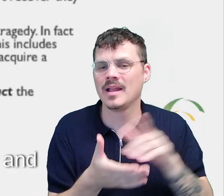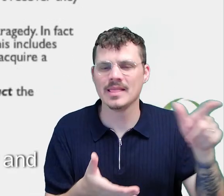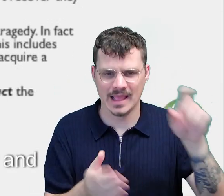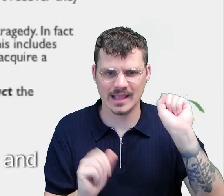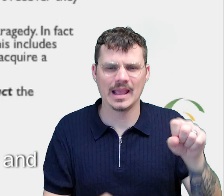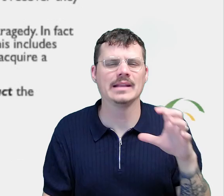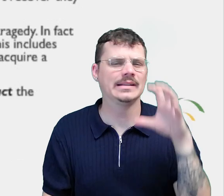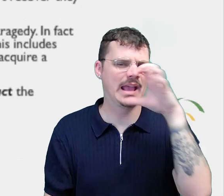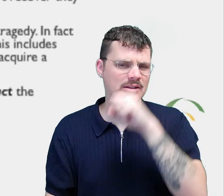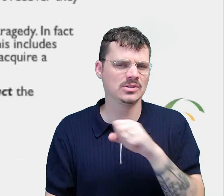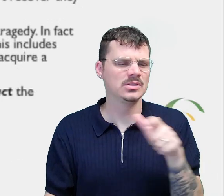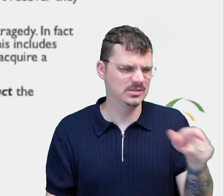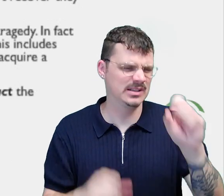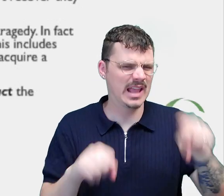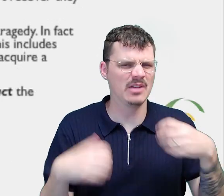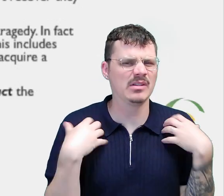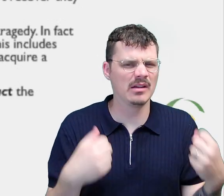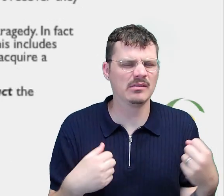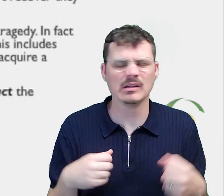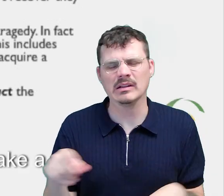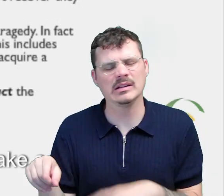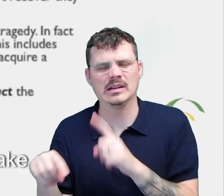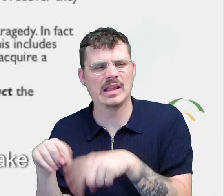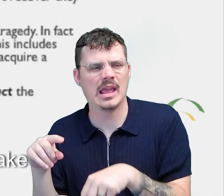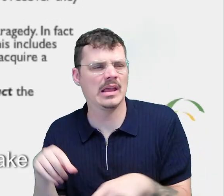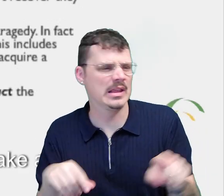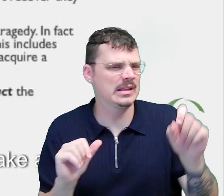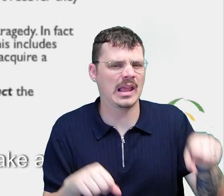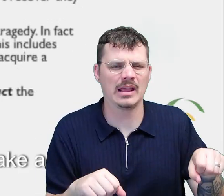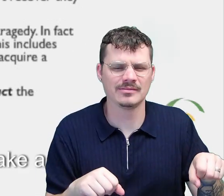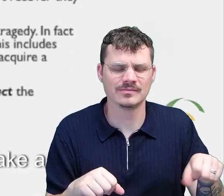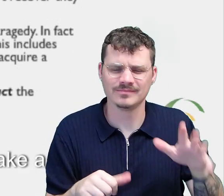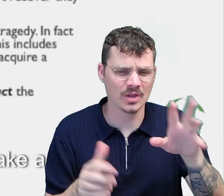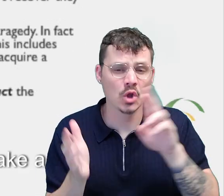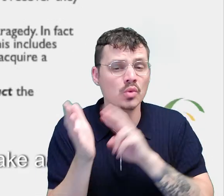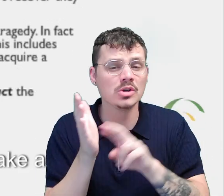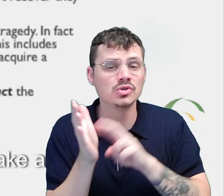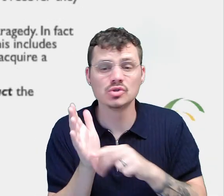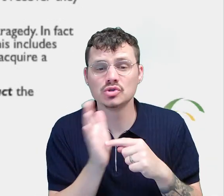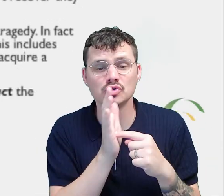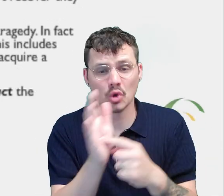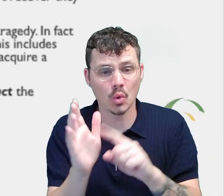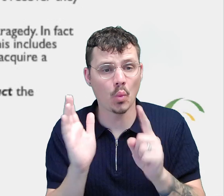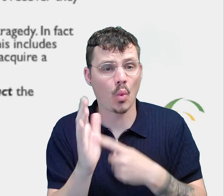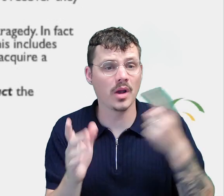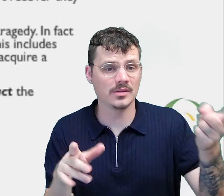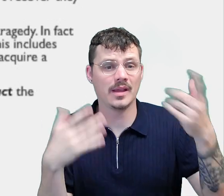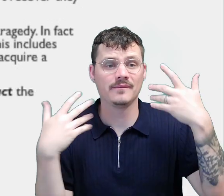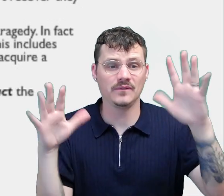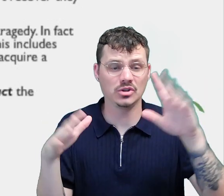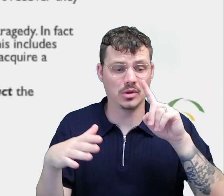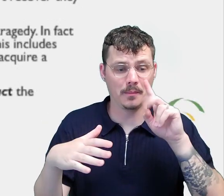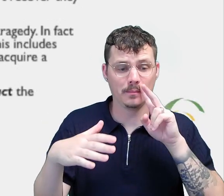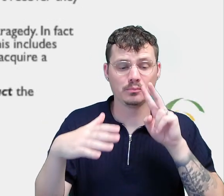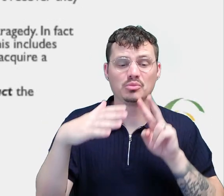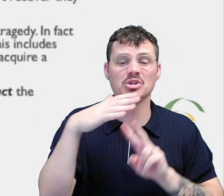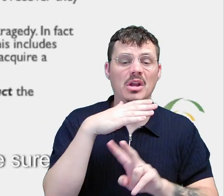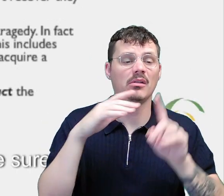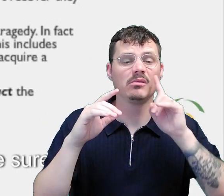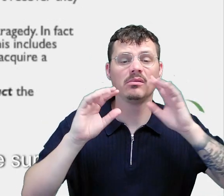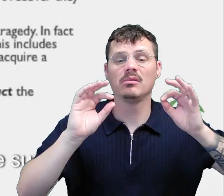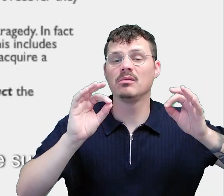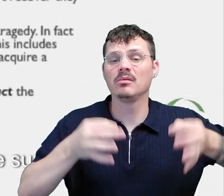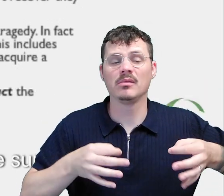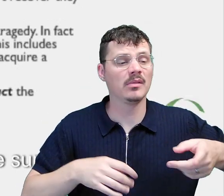will recover and who won't. The research shows that once they make a prediction